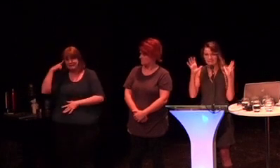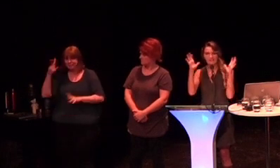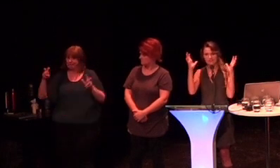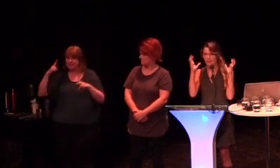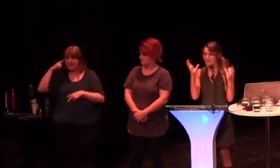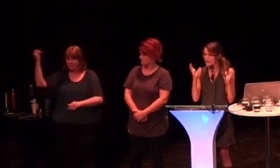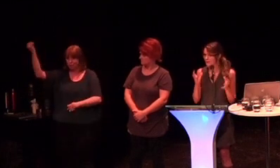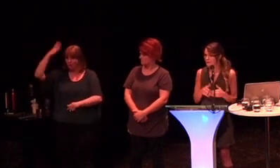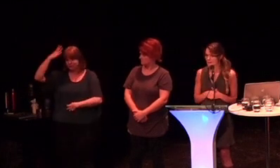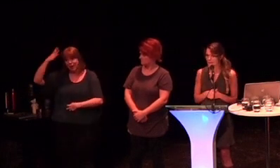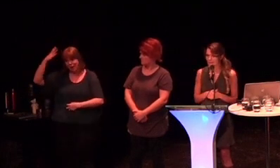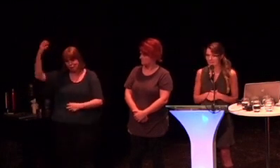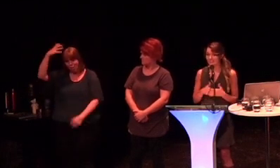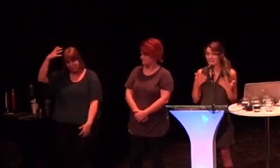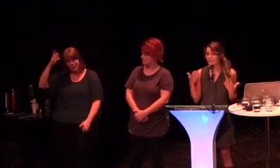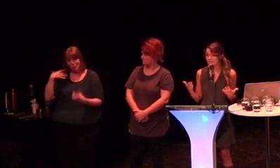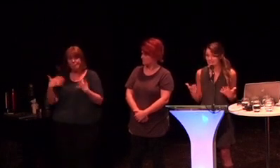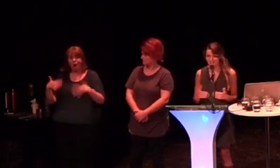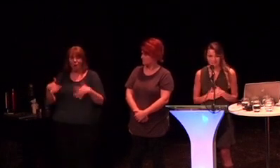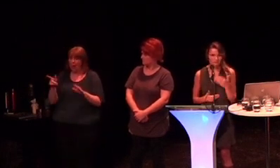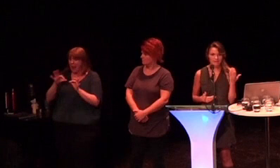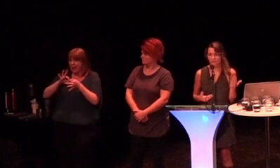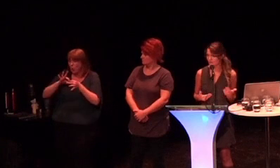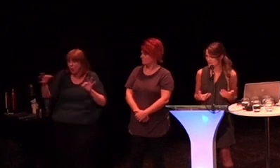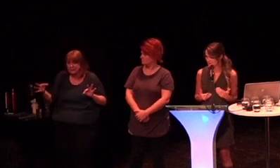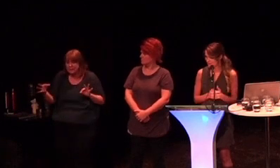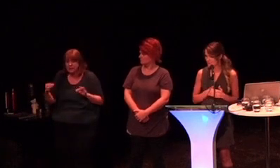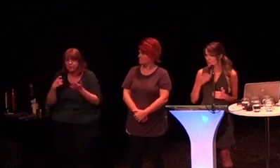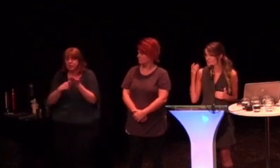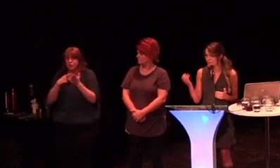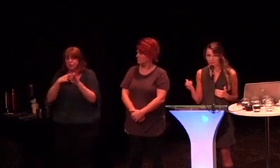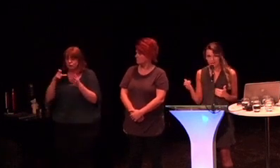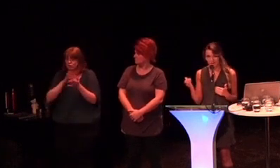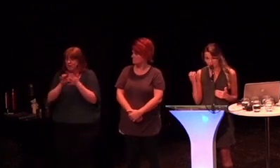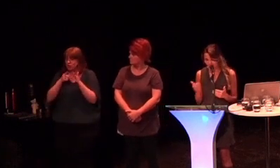of IT, they're amazing. Linguistically,